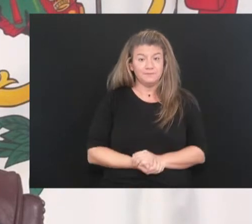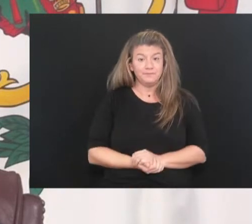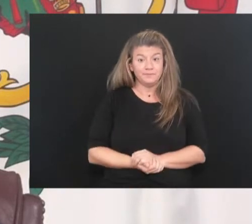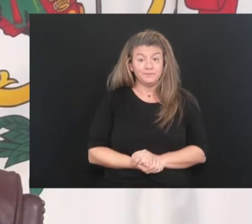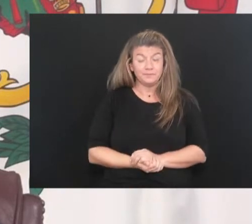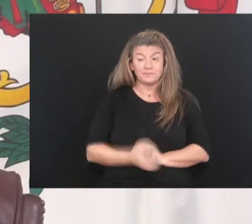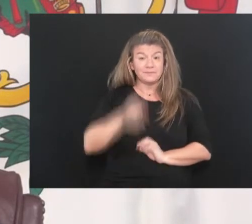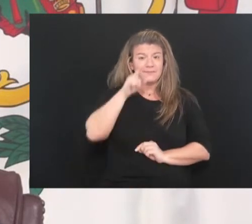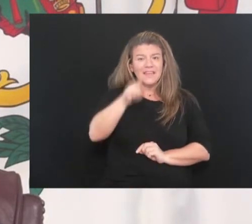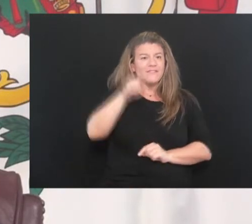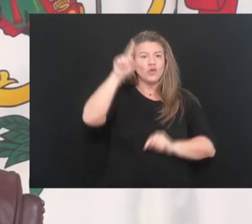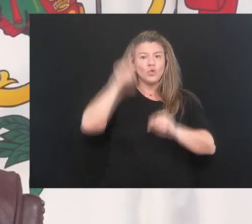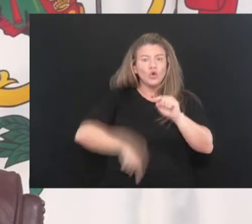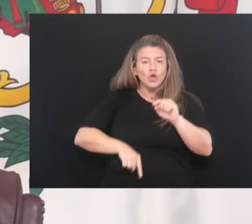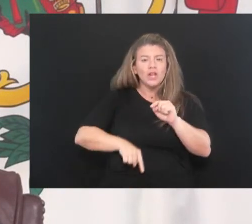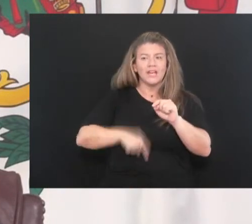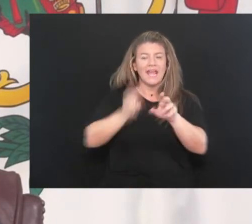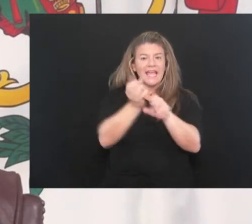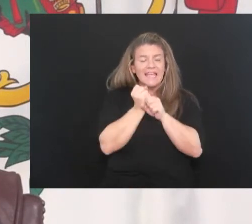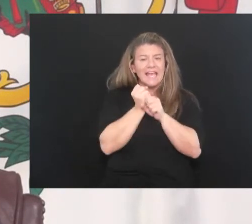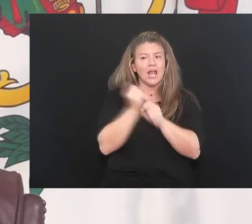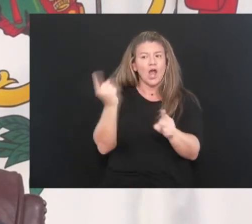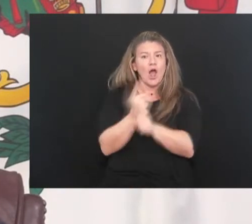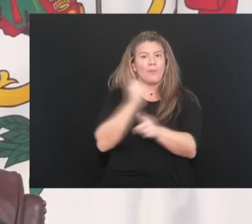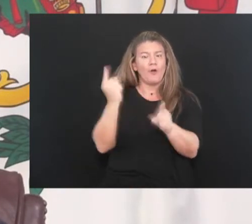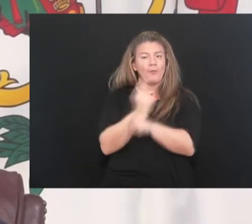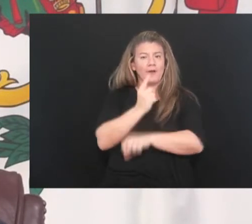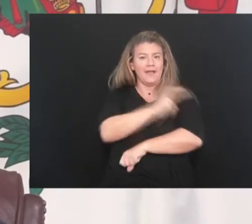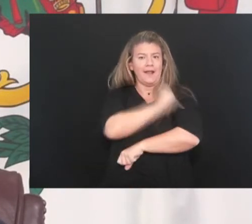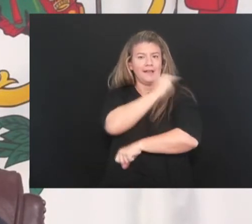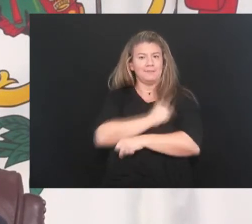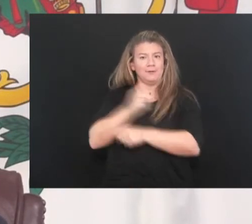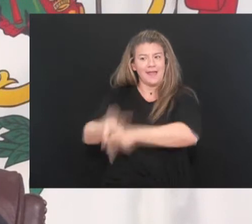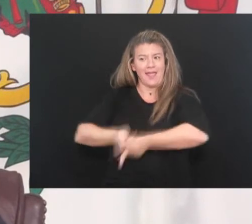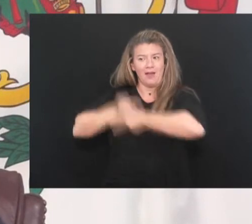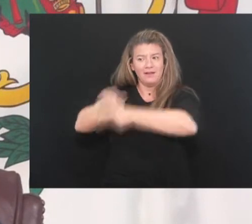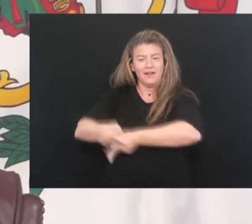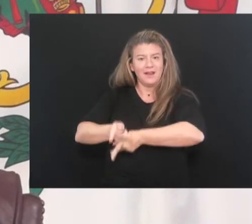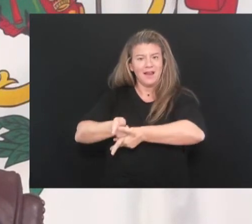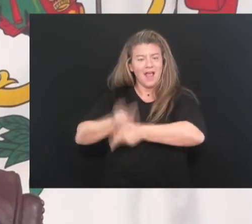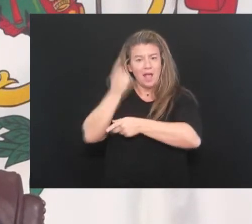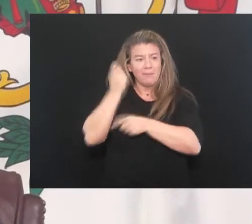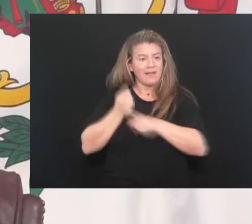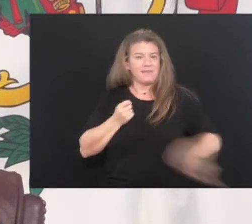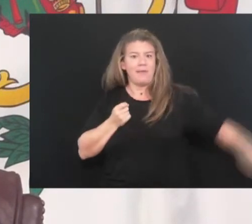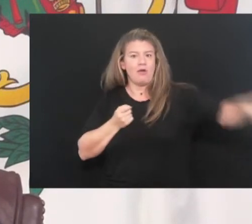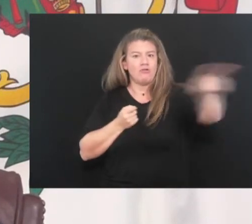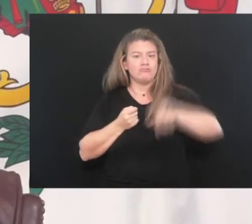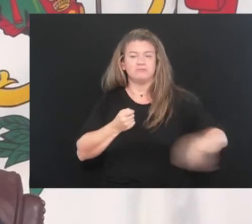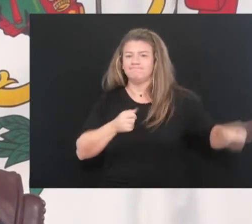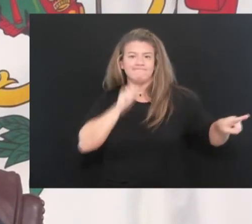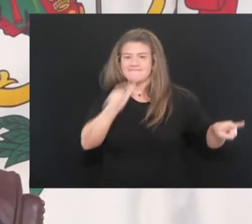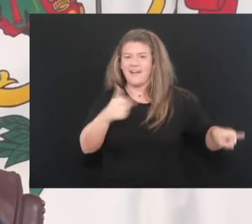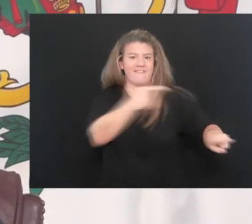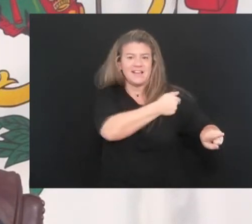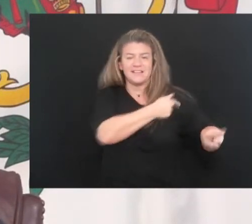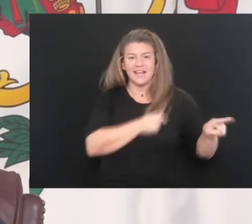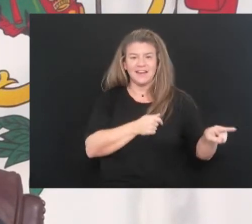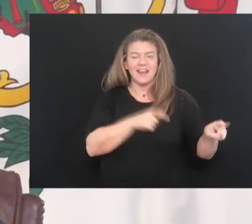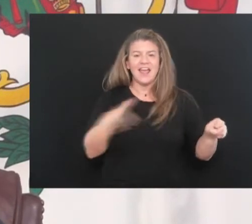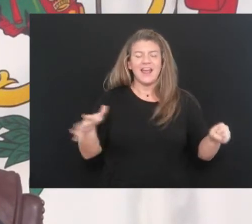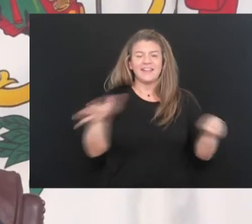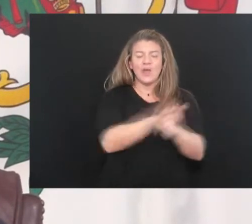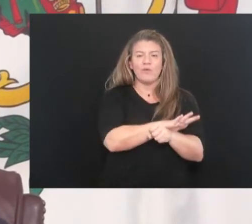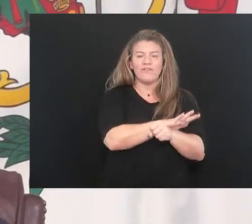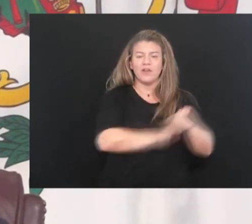you couldn't get hospital care because people decided to not get vaccinated. And the hospitals were filled,